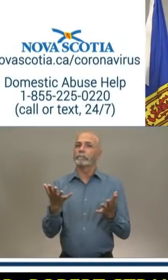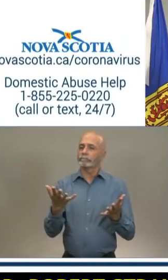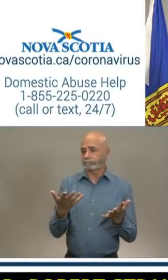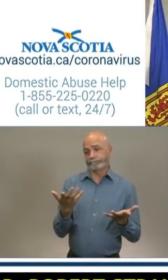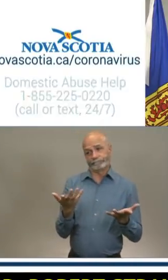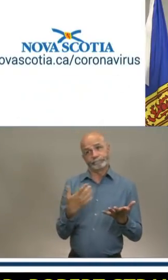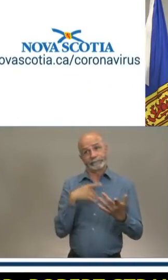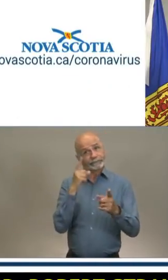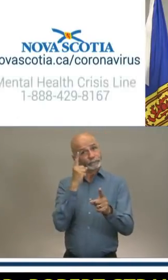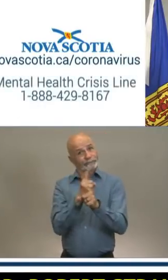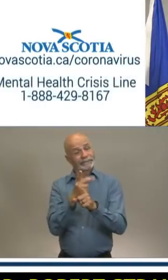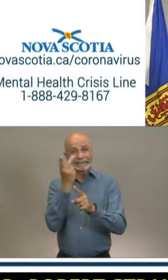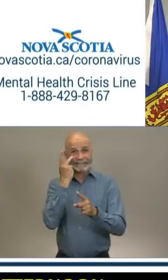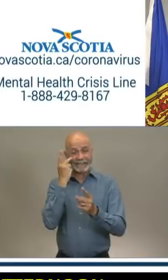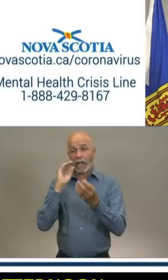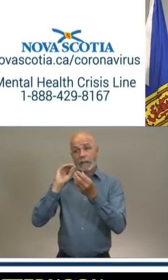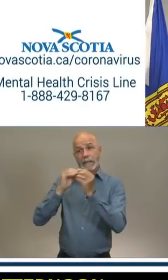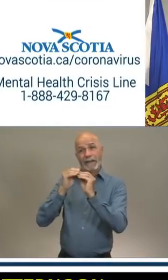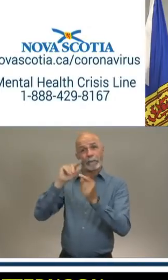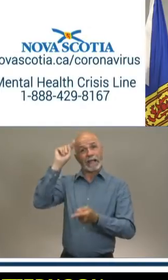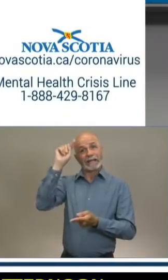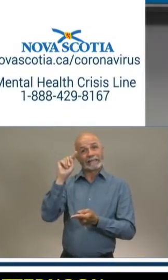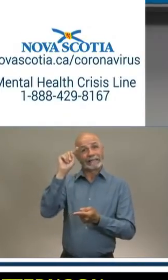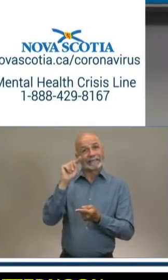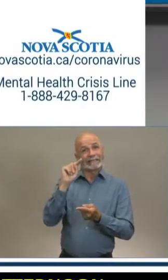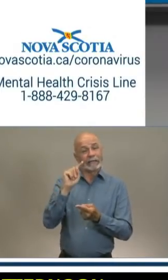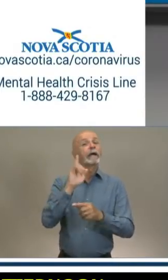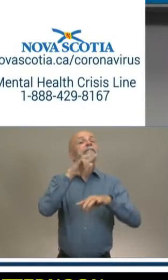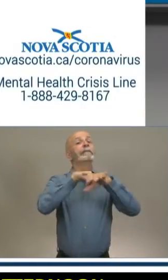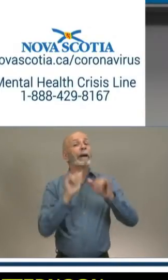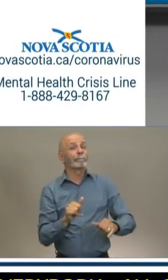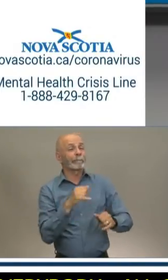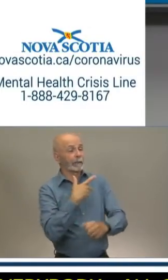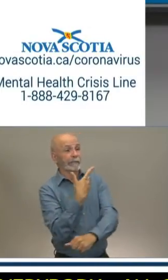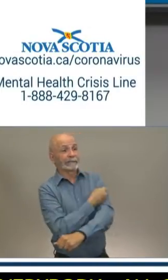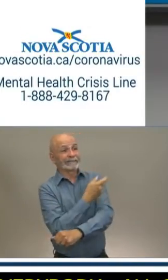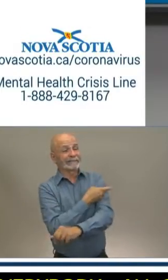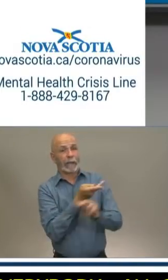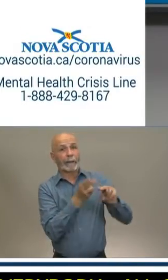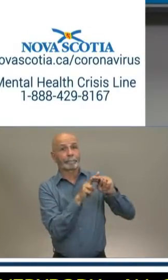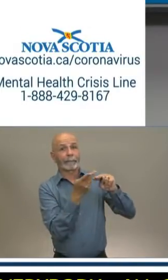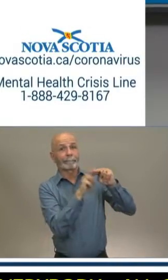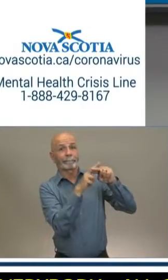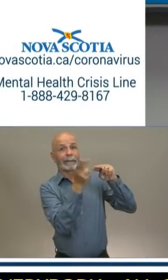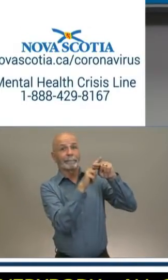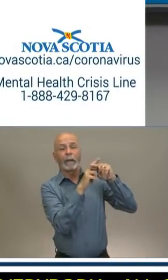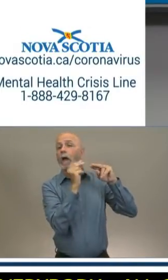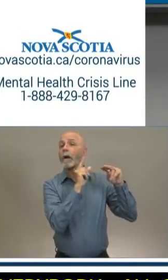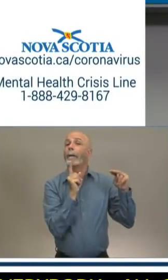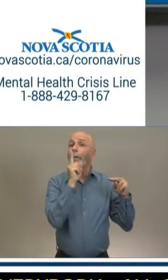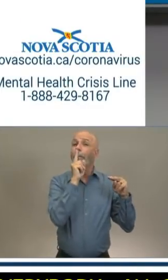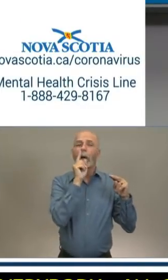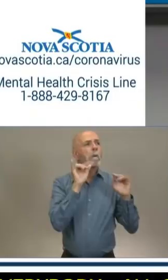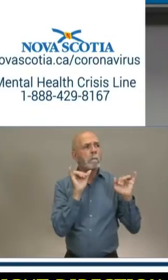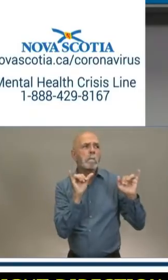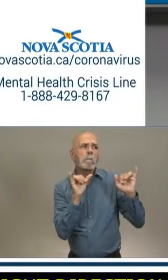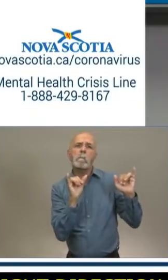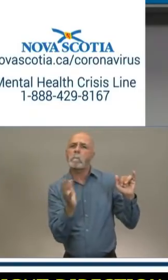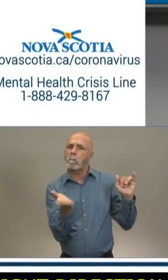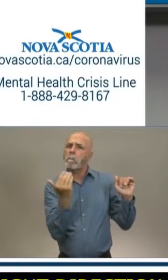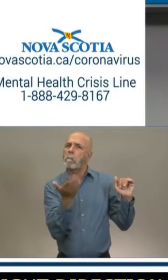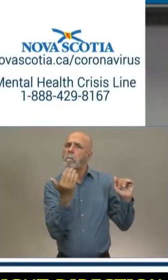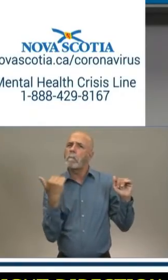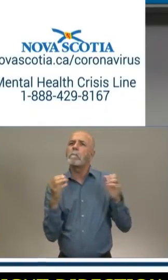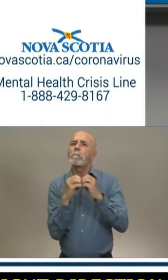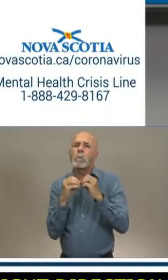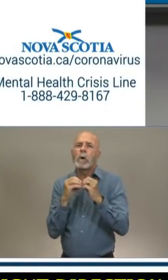are declining and vaccine coverage is increasing. Our testing numbers remain steady. We're watching these numbers closely